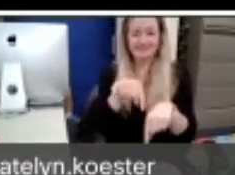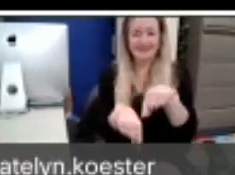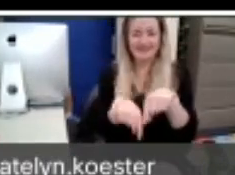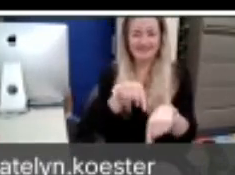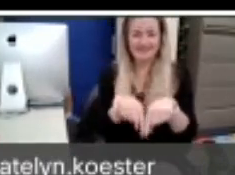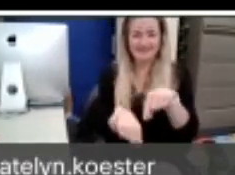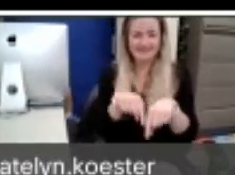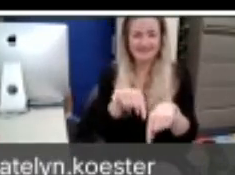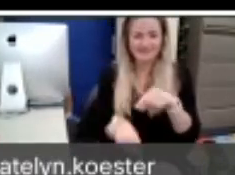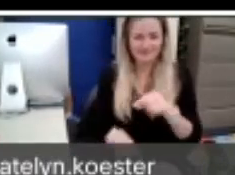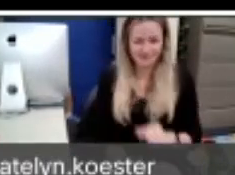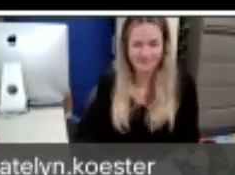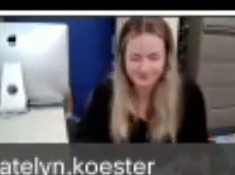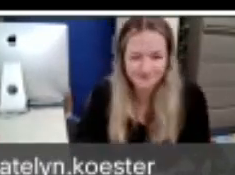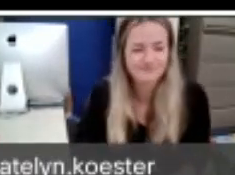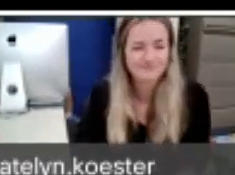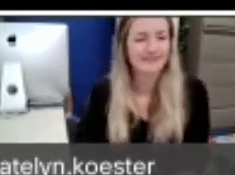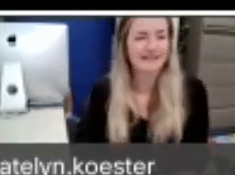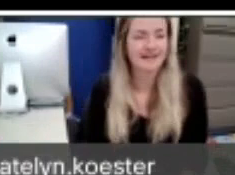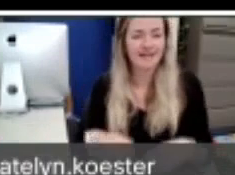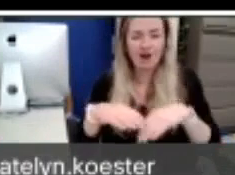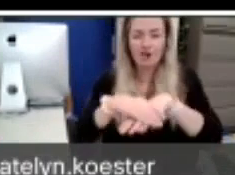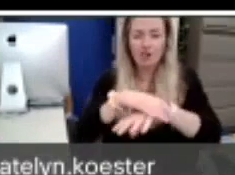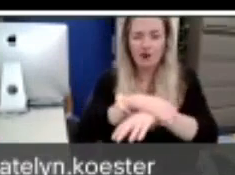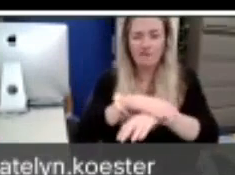It's your number one. Socks. They kind of brush each other.